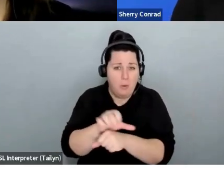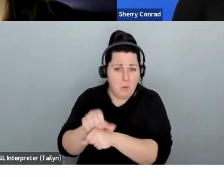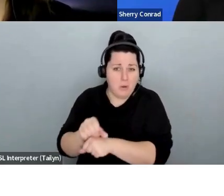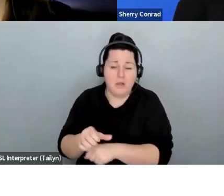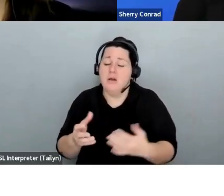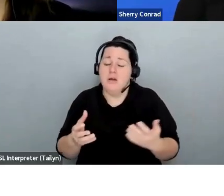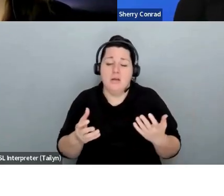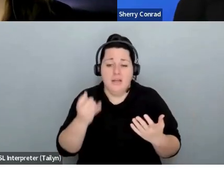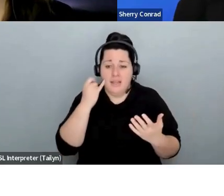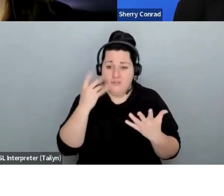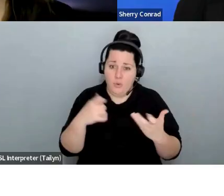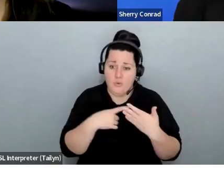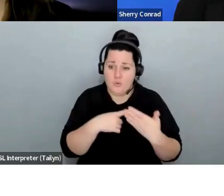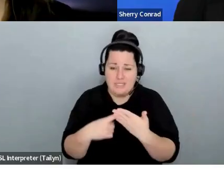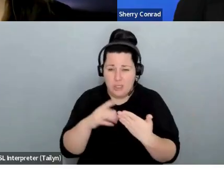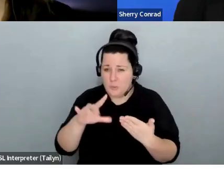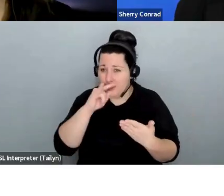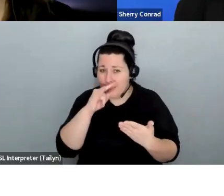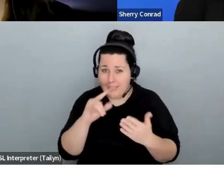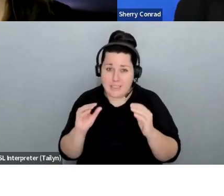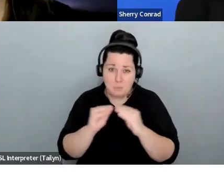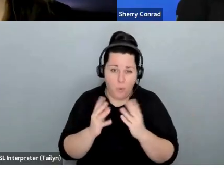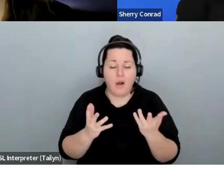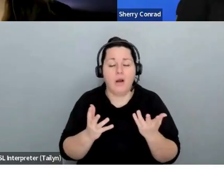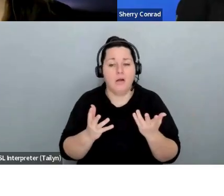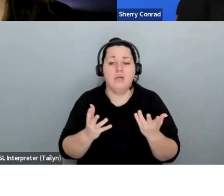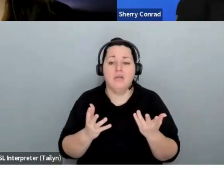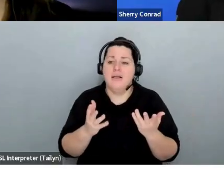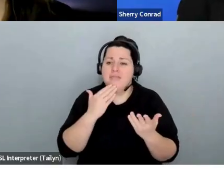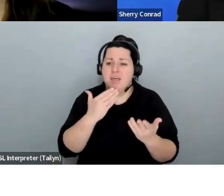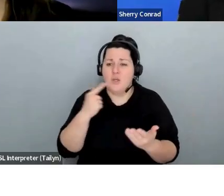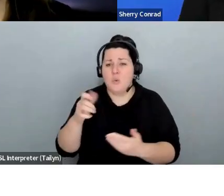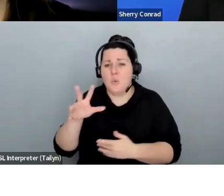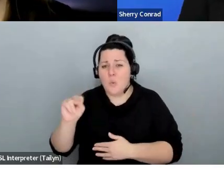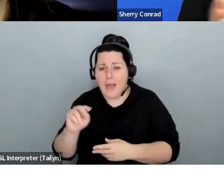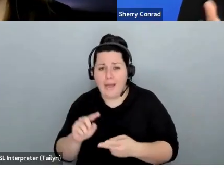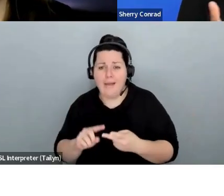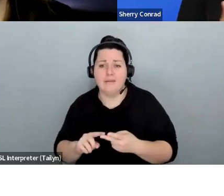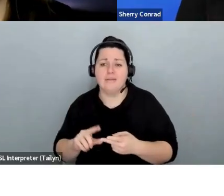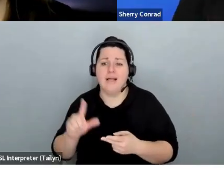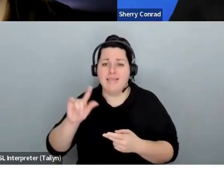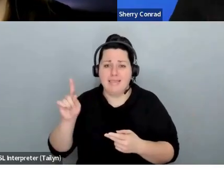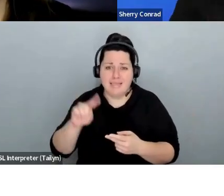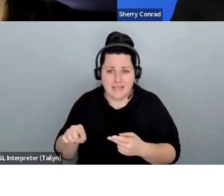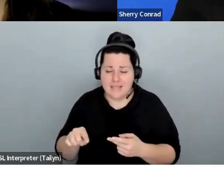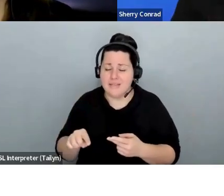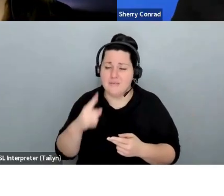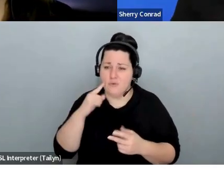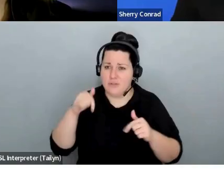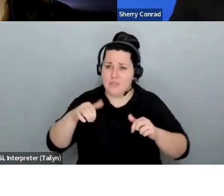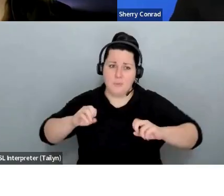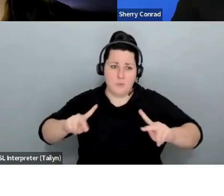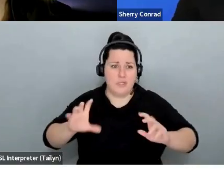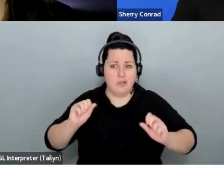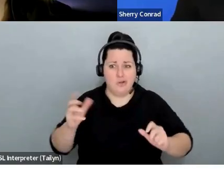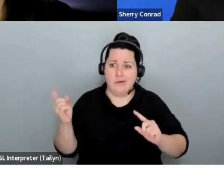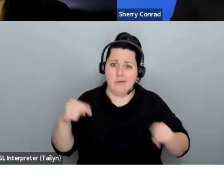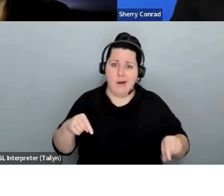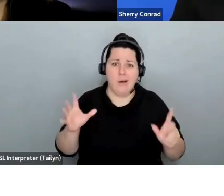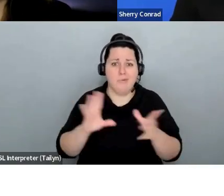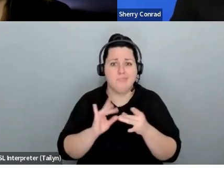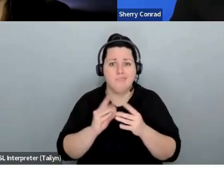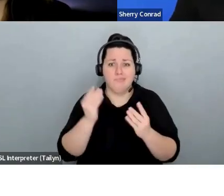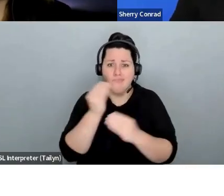want to talk more about your kids who are deaf and hard of hearing. And again, thank you so much to Gwen and to Liz for this opportunity to hang out and